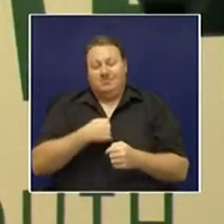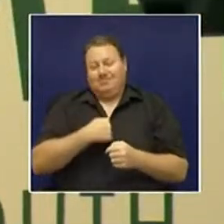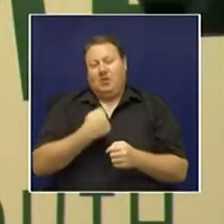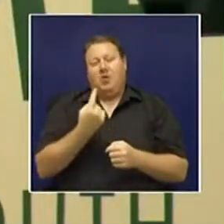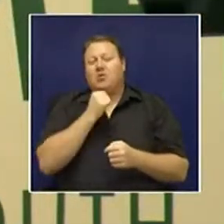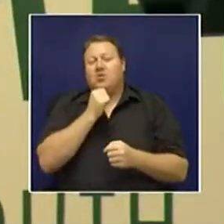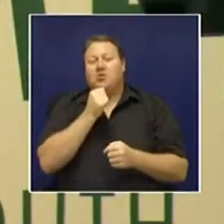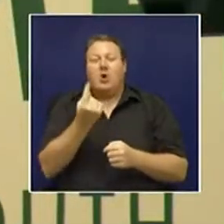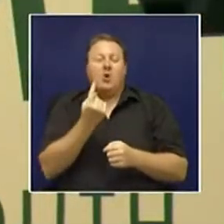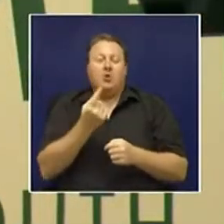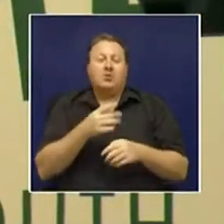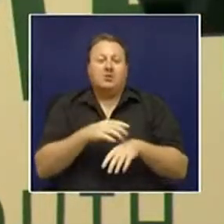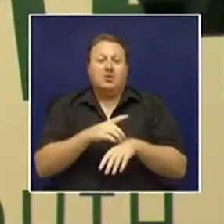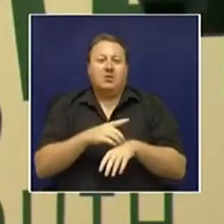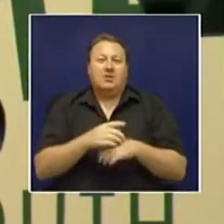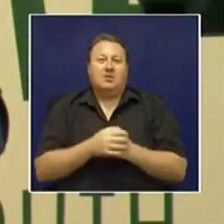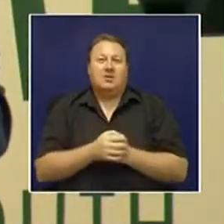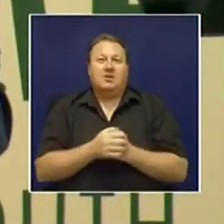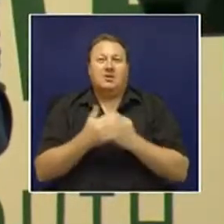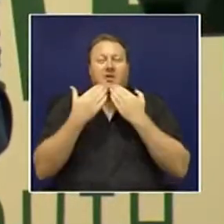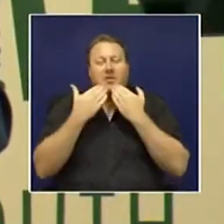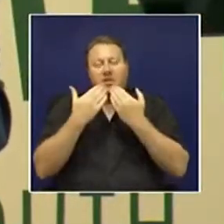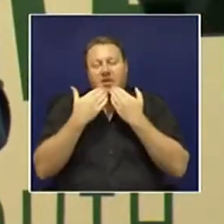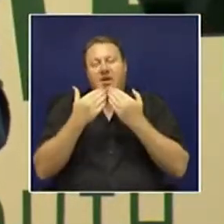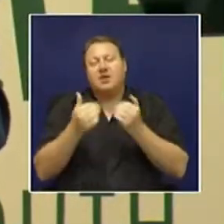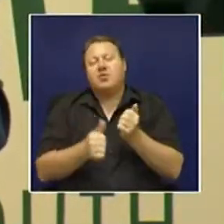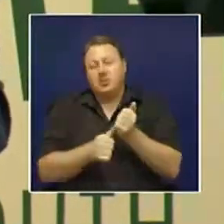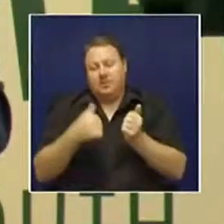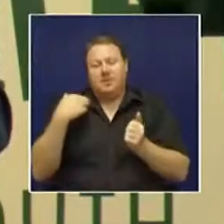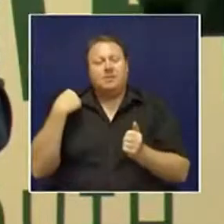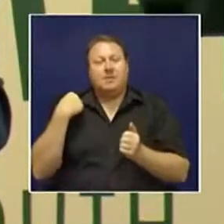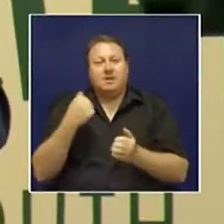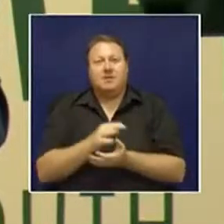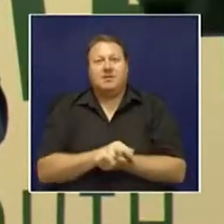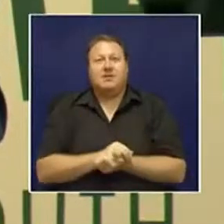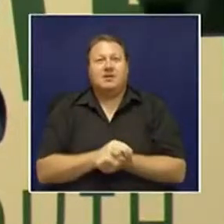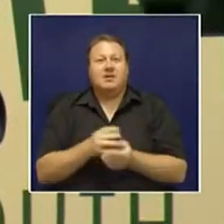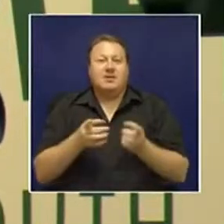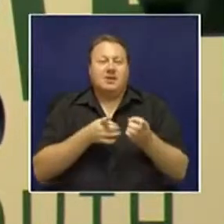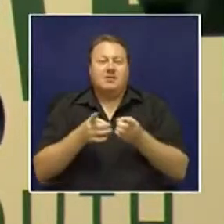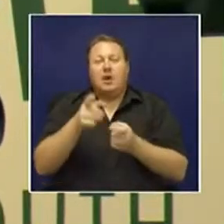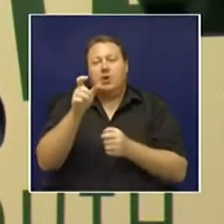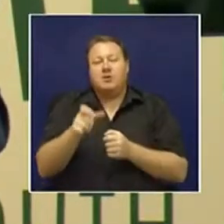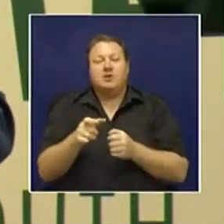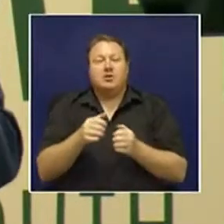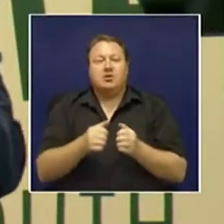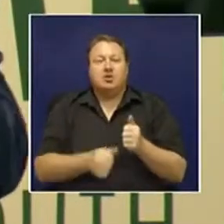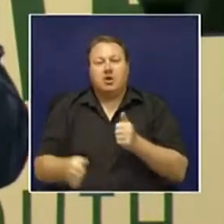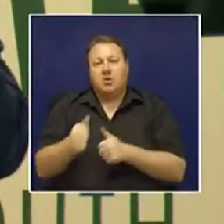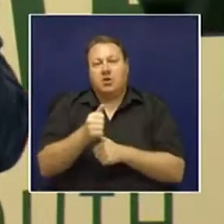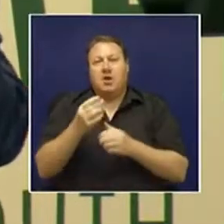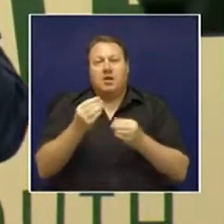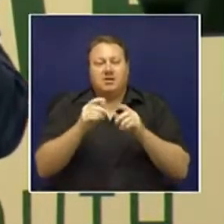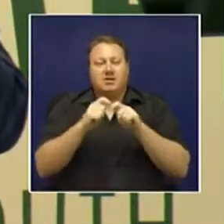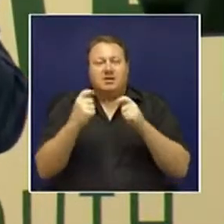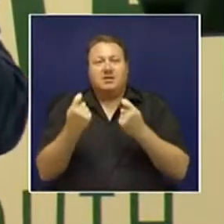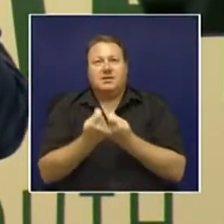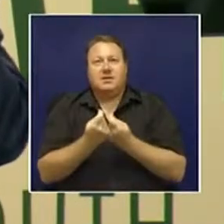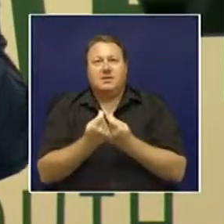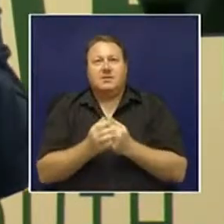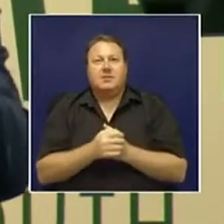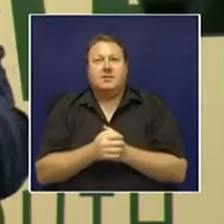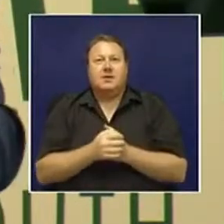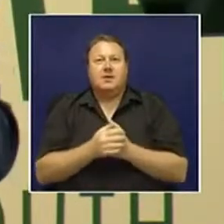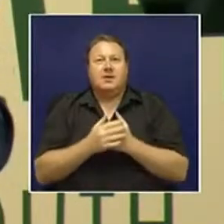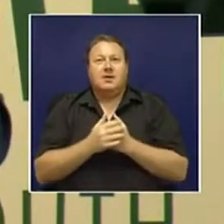So I'm thankful to my deputy ministers, my director general and the team. My sincere thanks to the